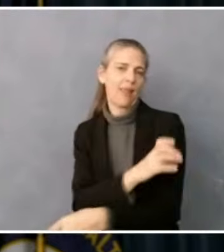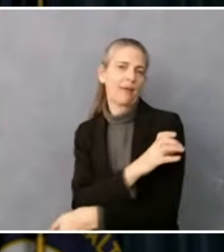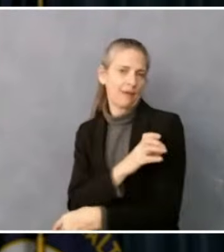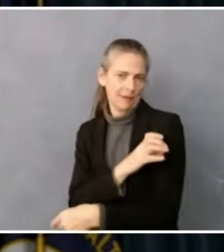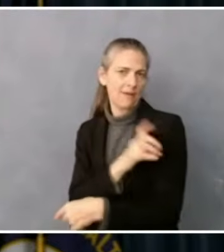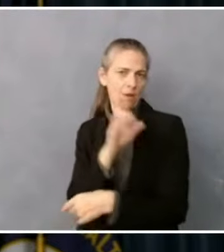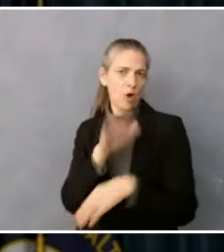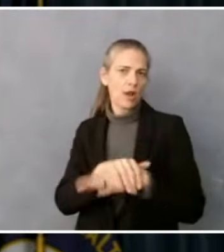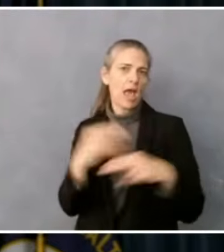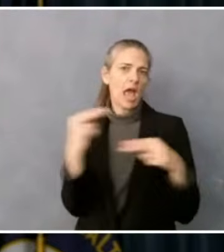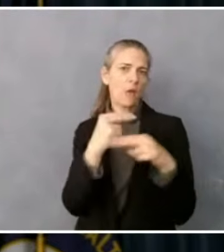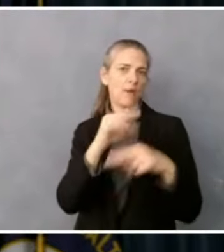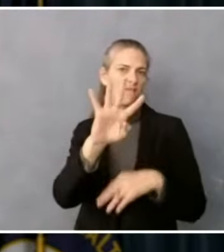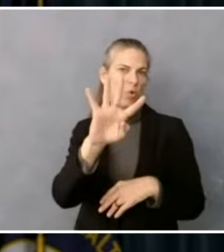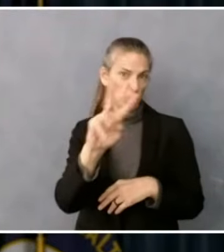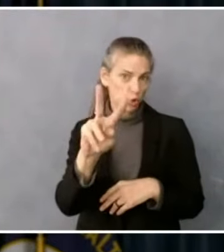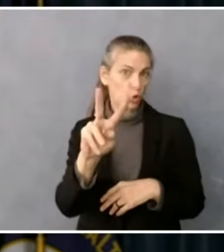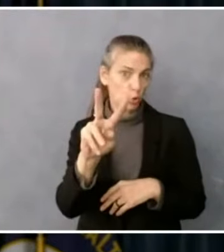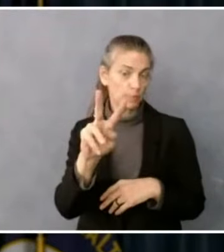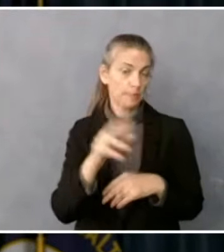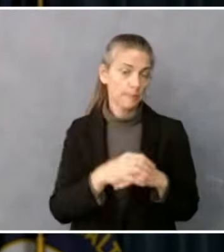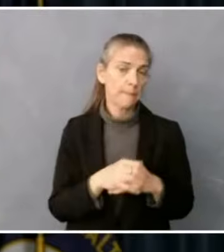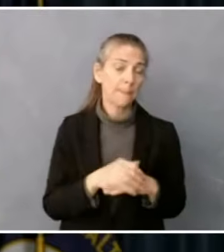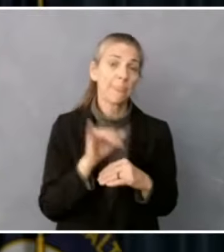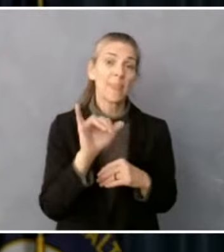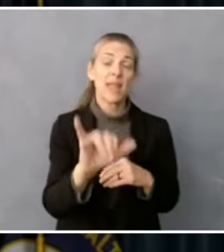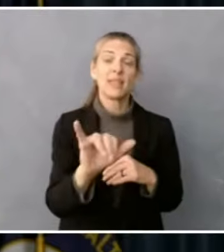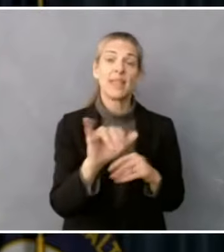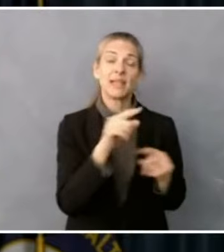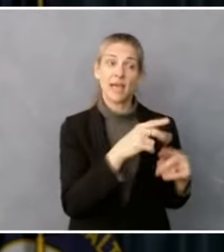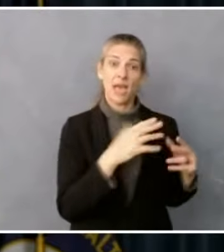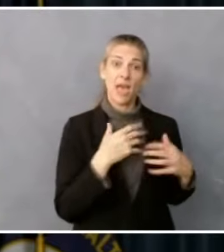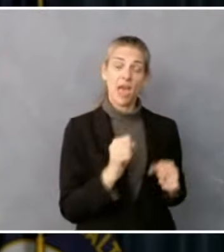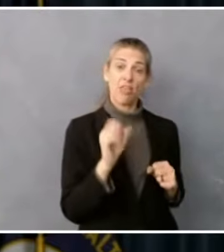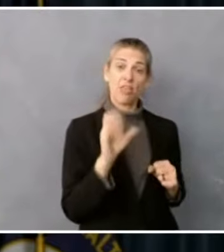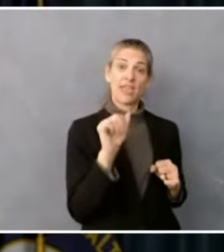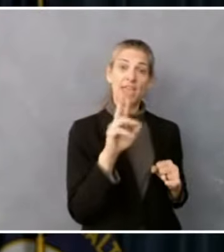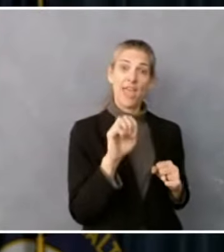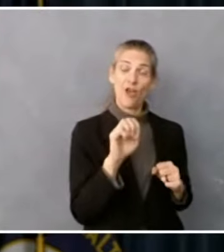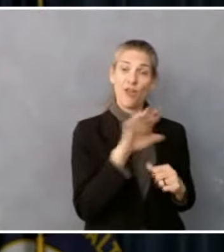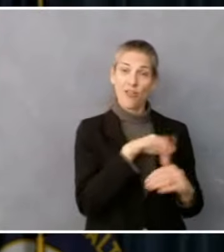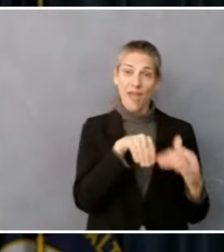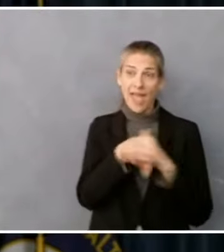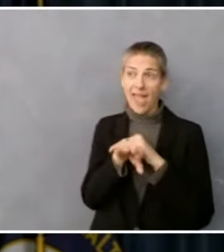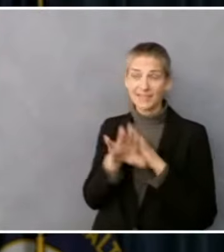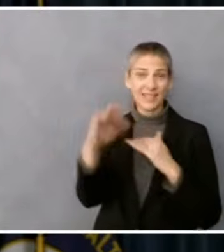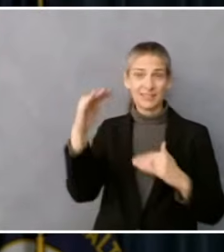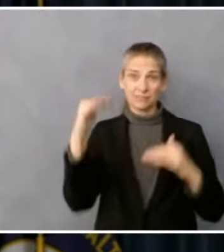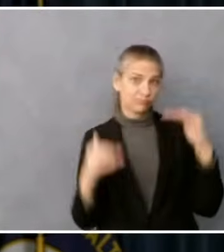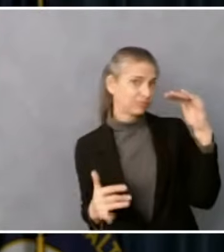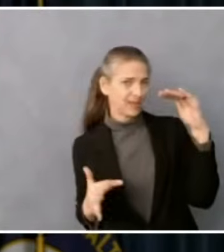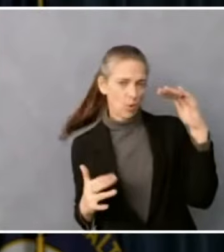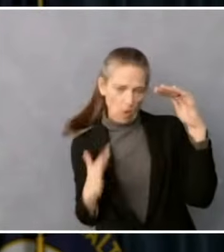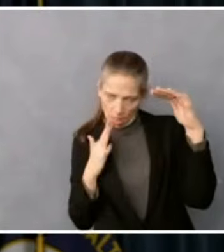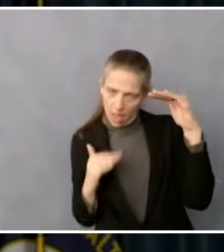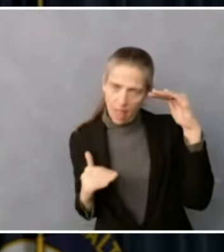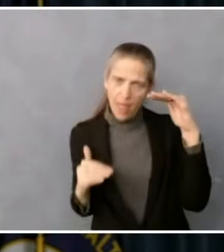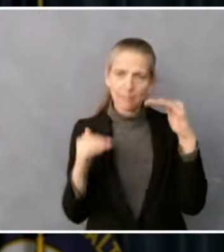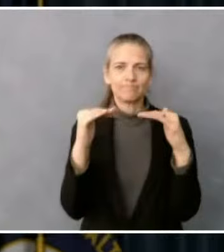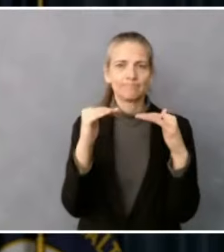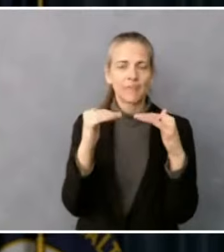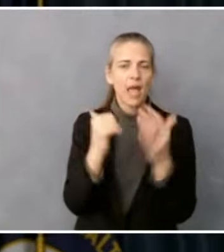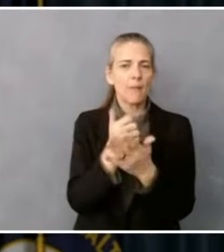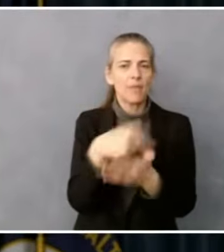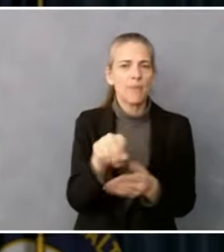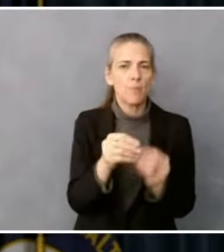42. This will close a healthcare access gap in the area that makes our people healthier. It'll cut down on drive times